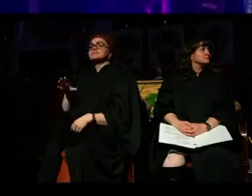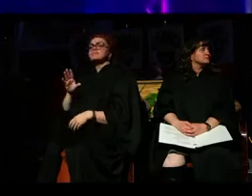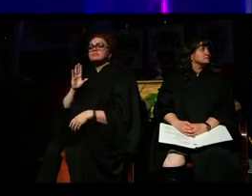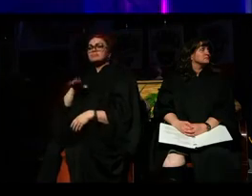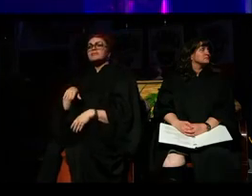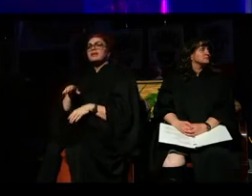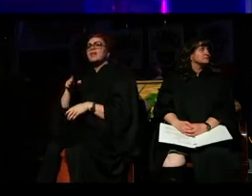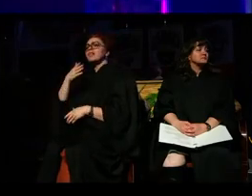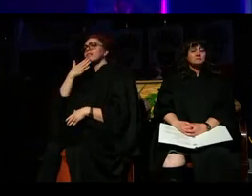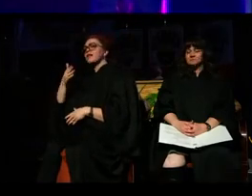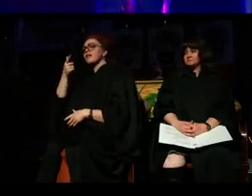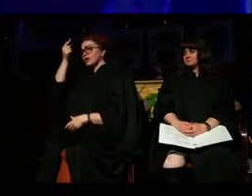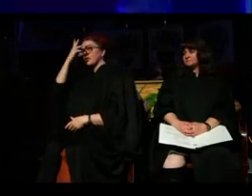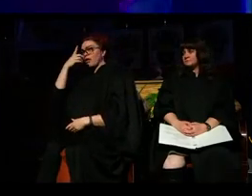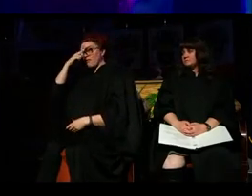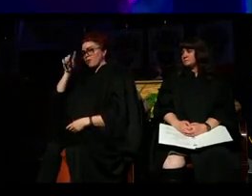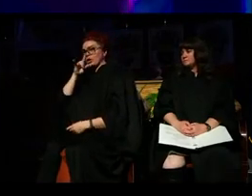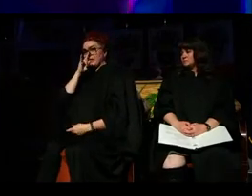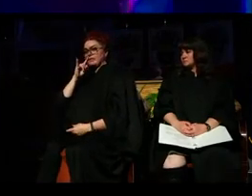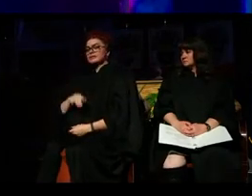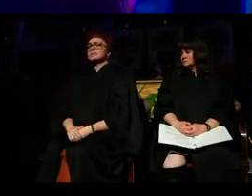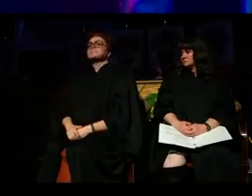Mindy.